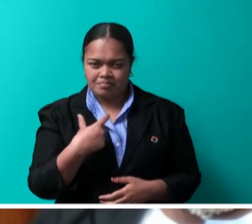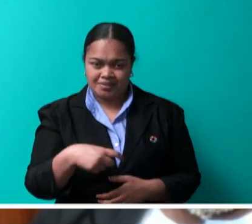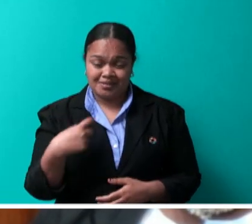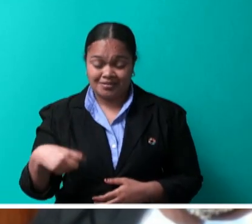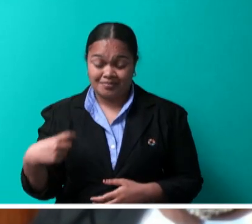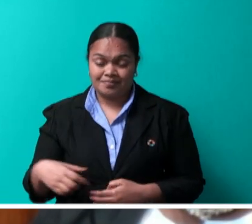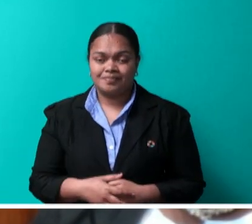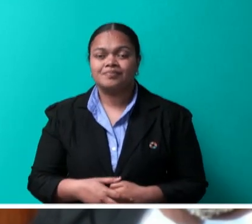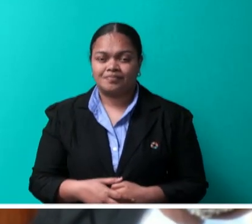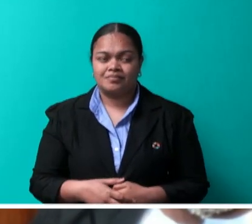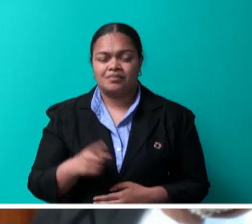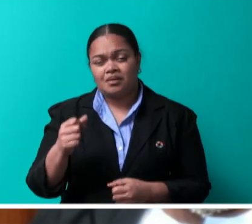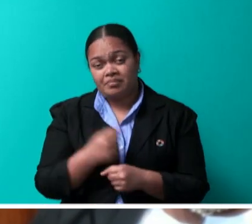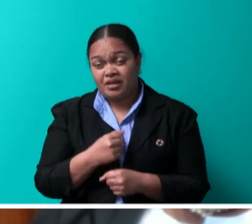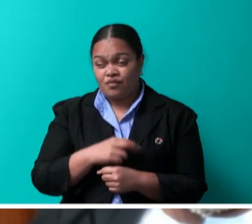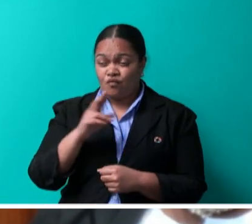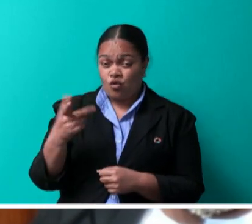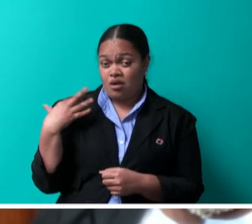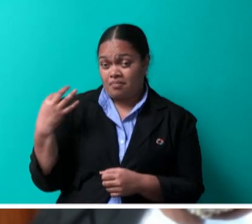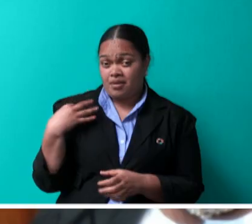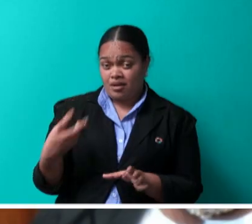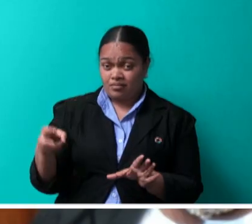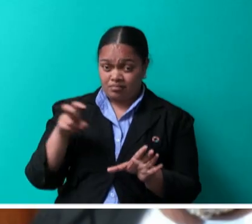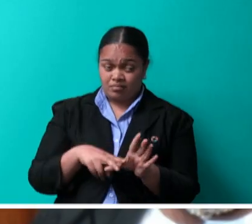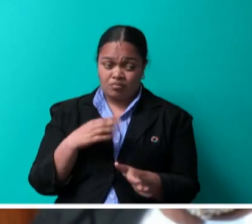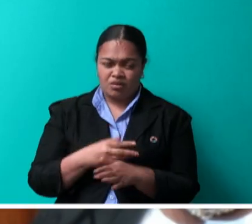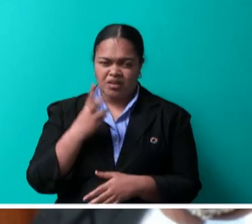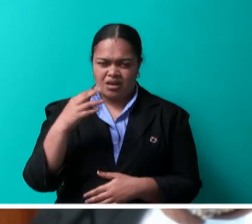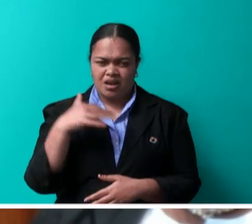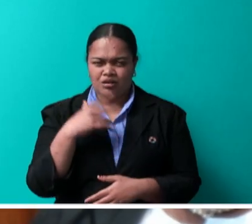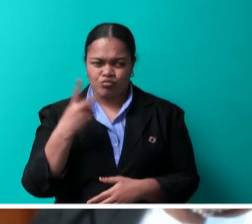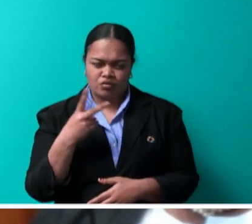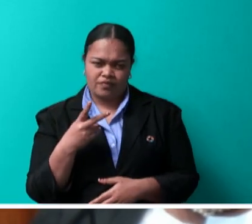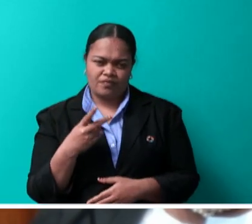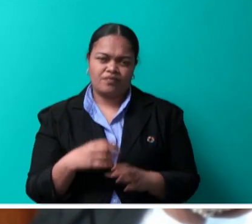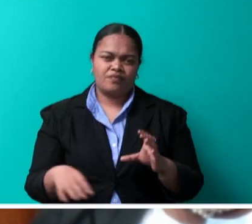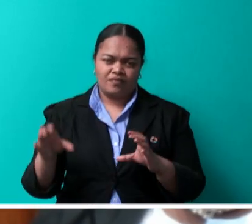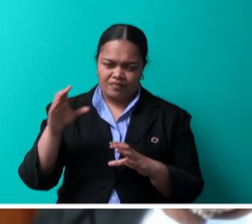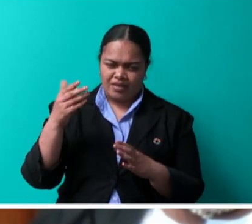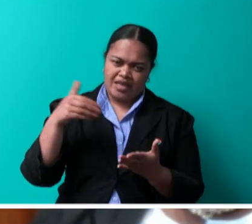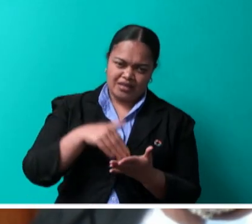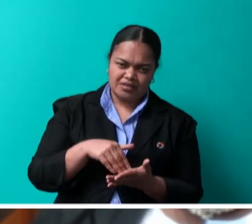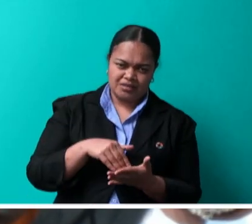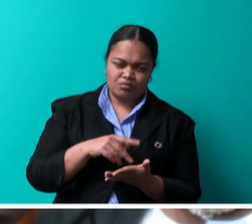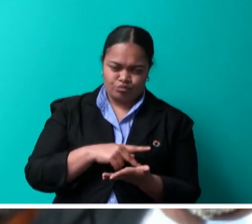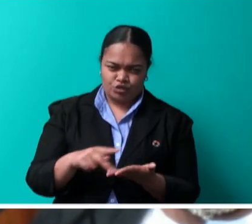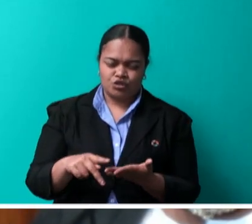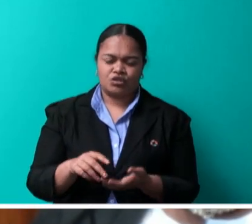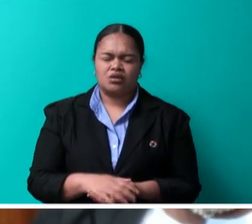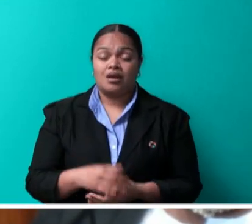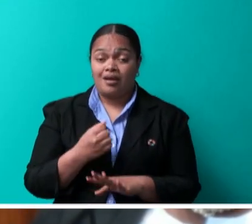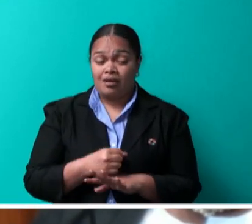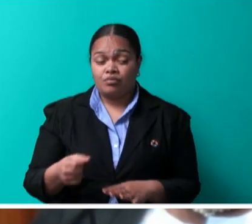Provisions have also been made for recruitment into 312 additional vacant positions. Government also